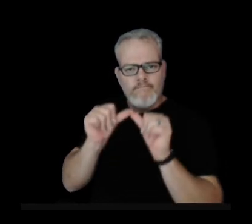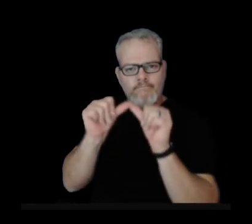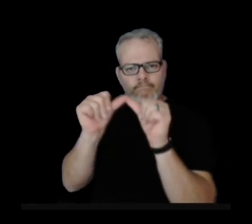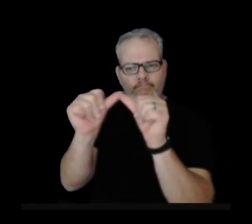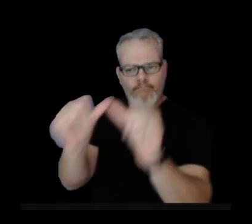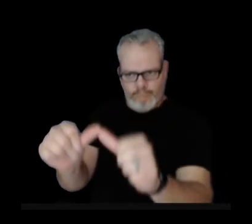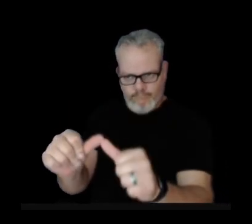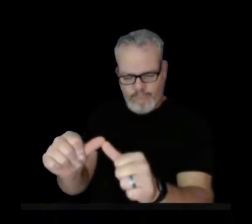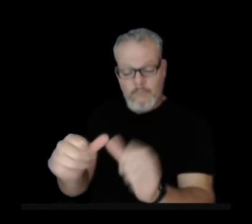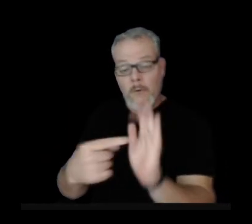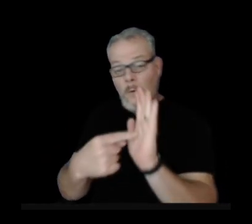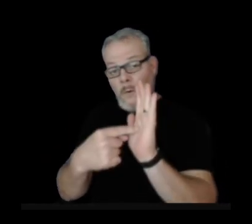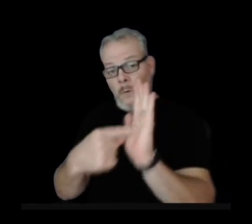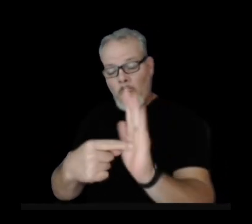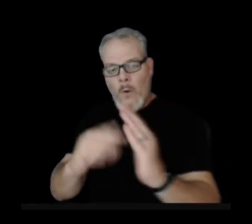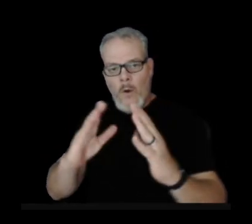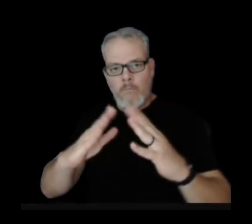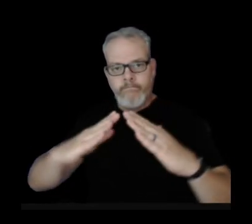up for you guys here.